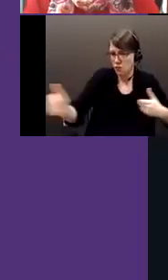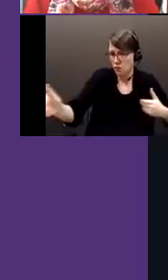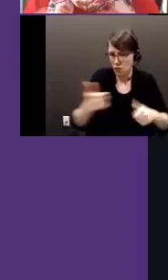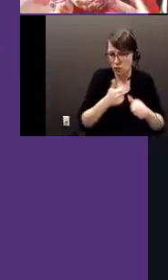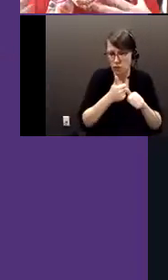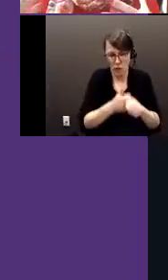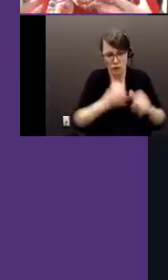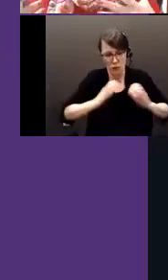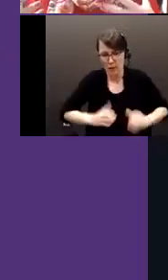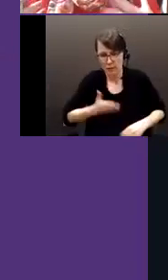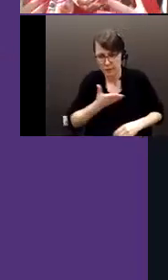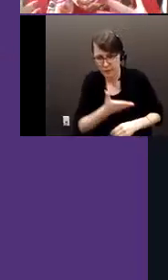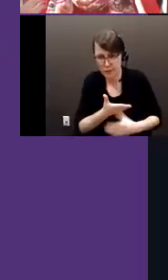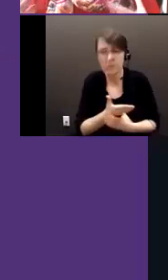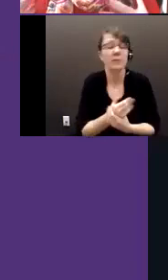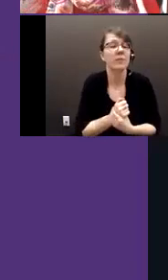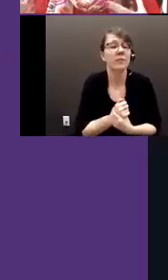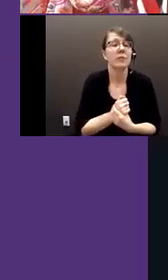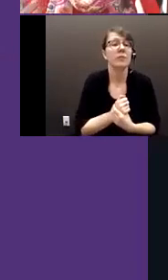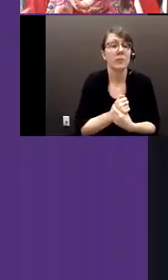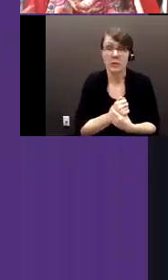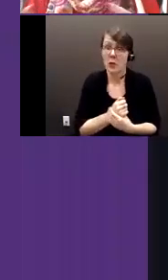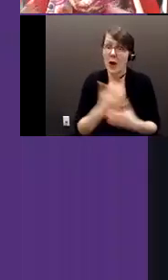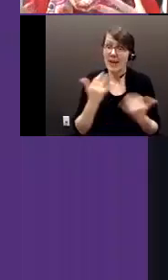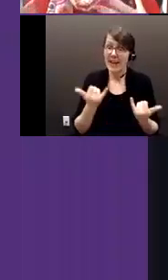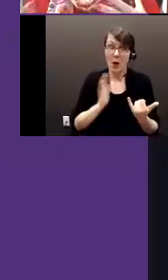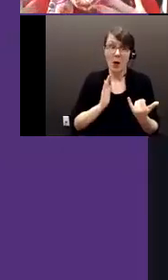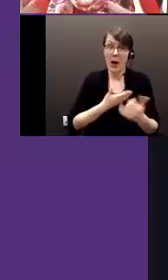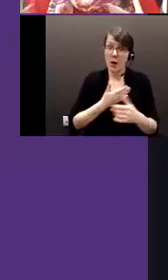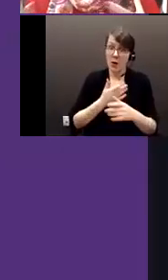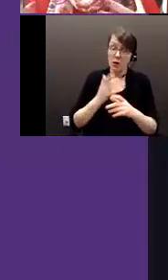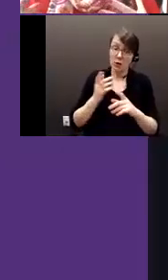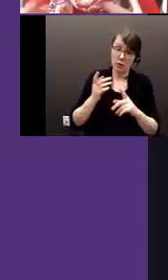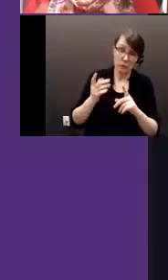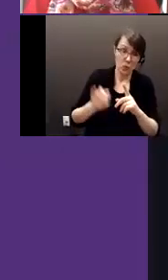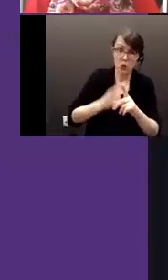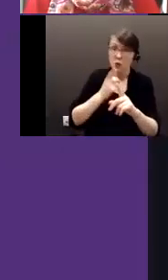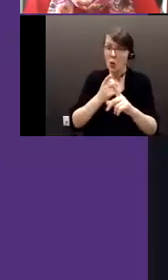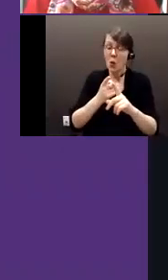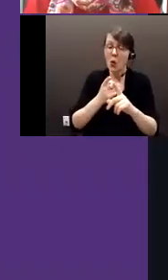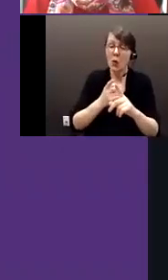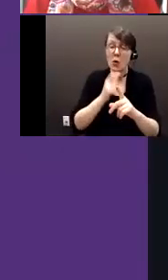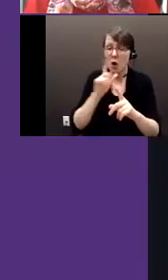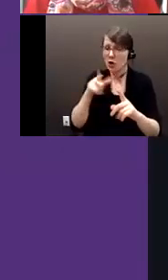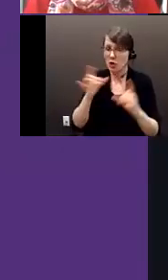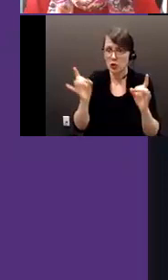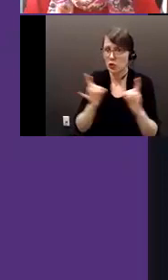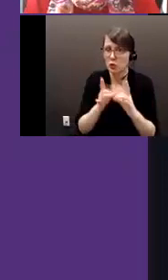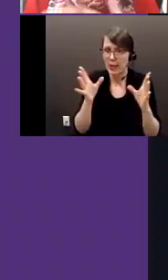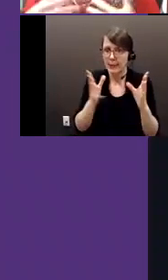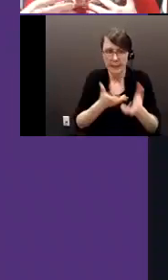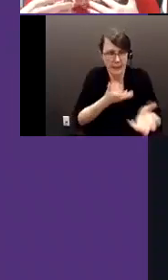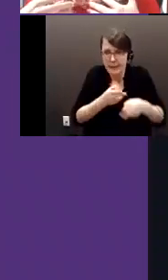much more what I would call sort of much more solution, much more goal focused. And we really try